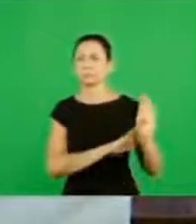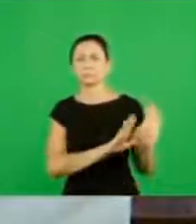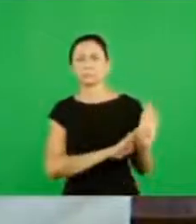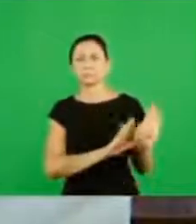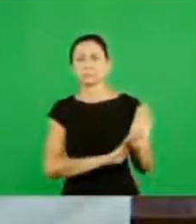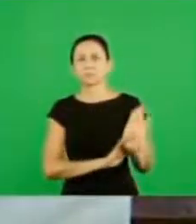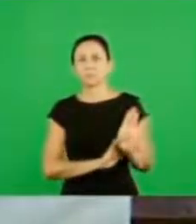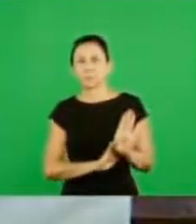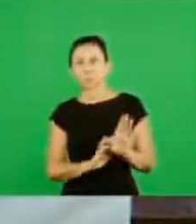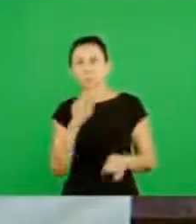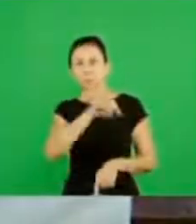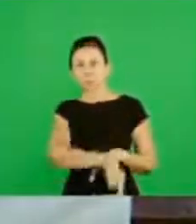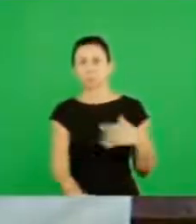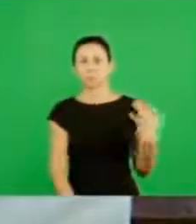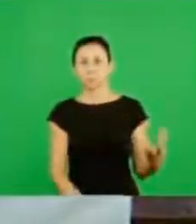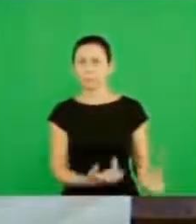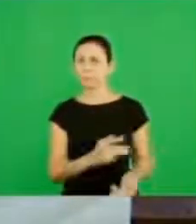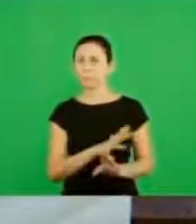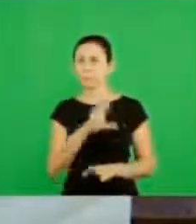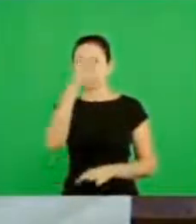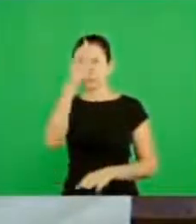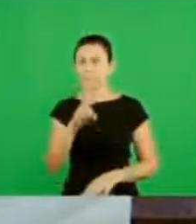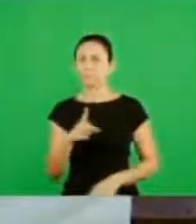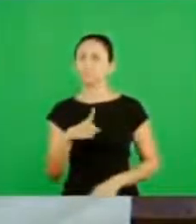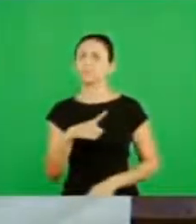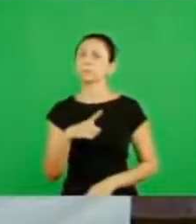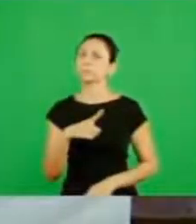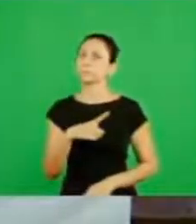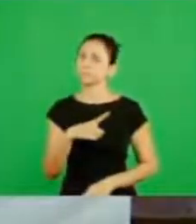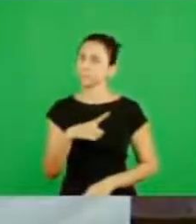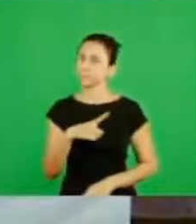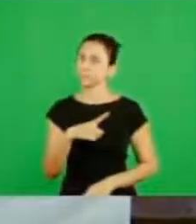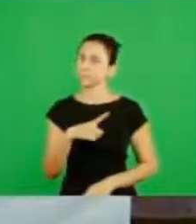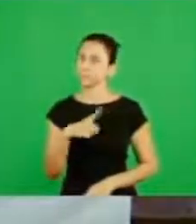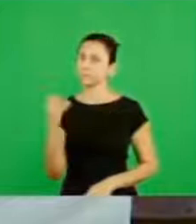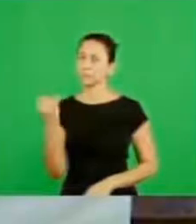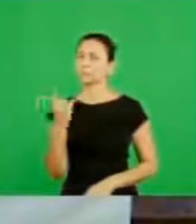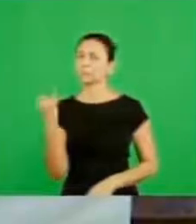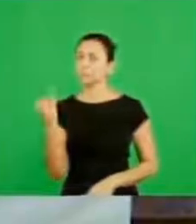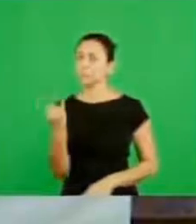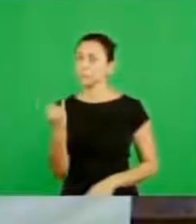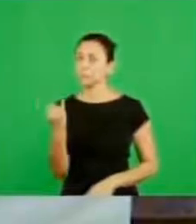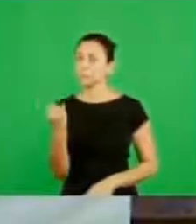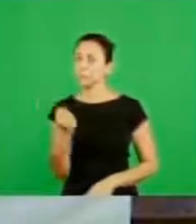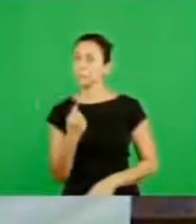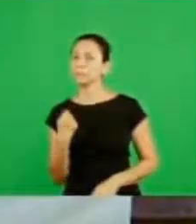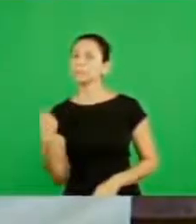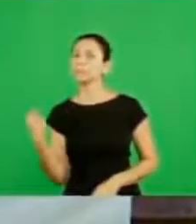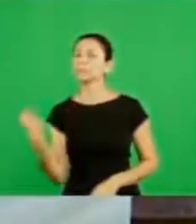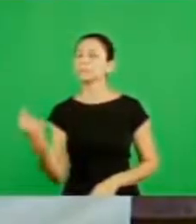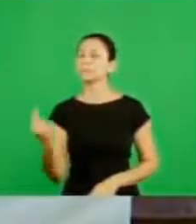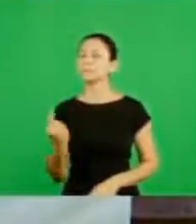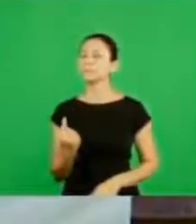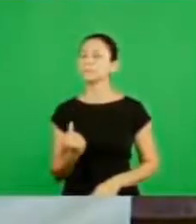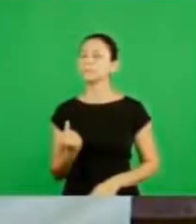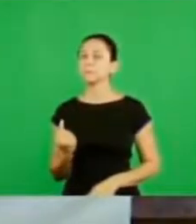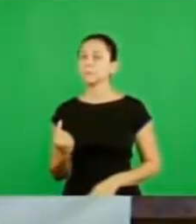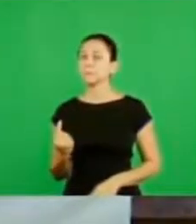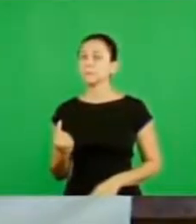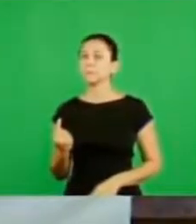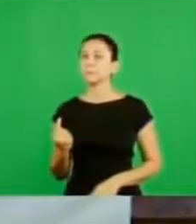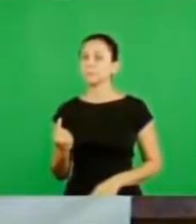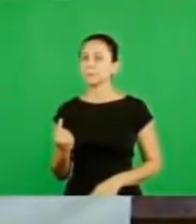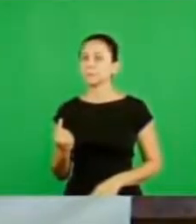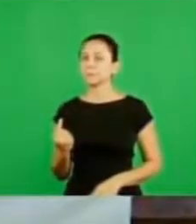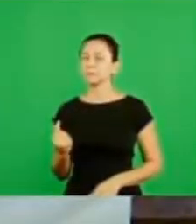that's... He may have his ideologies. No, he has all his right to have that.